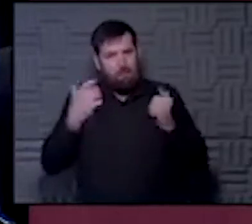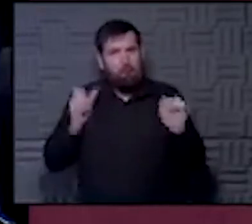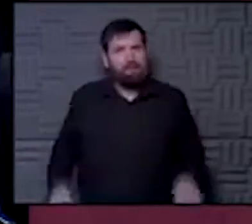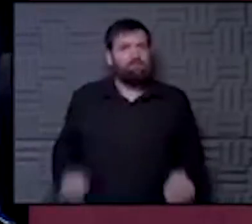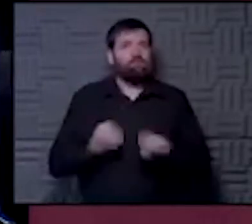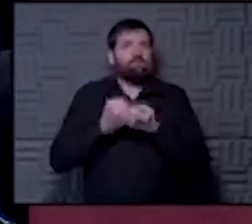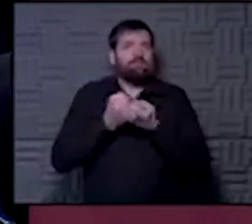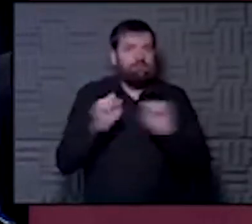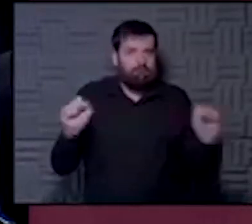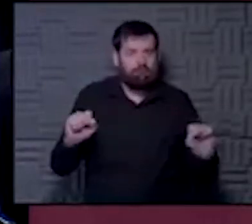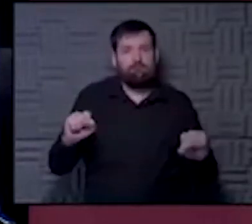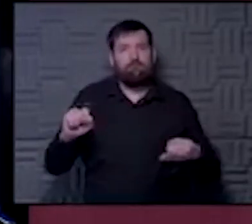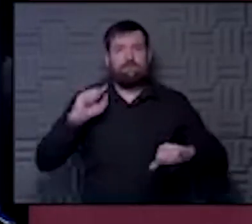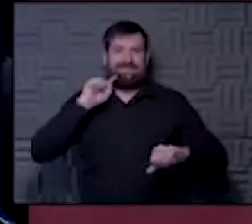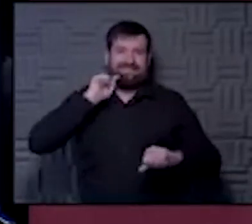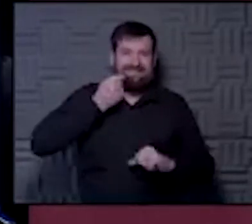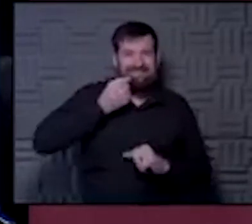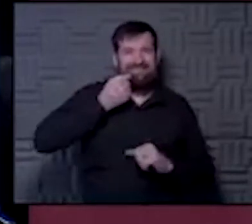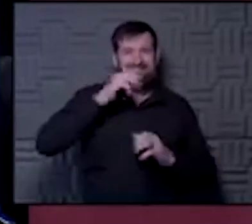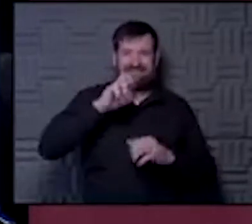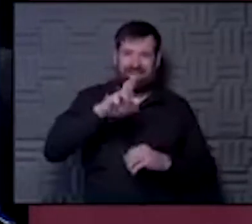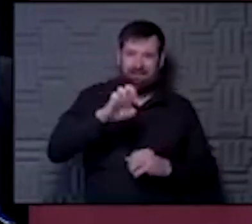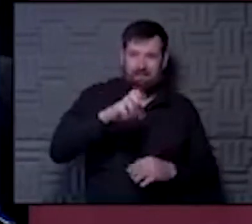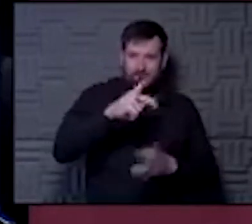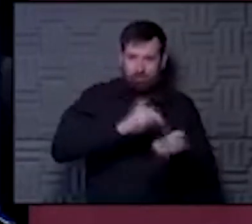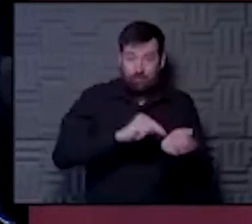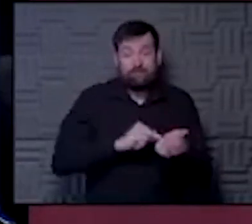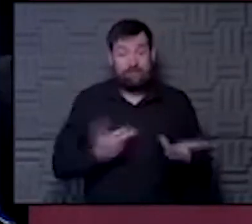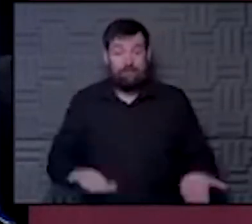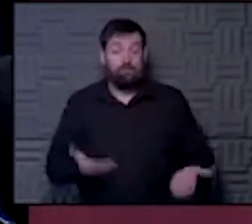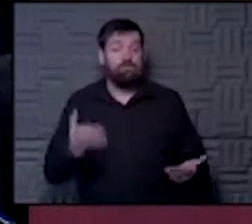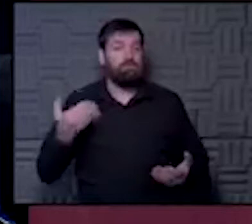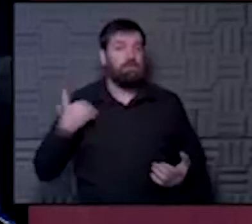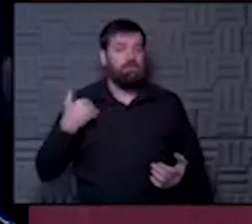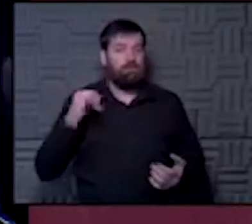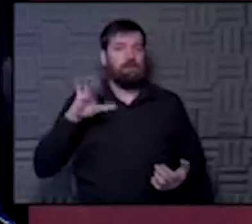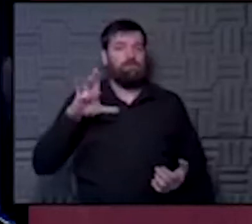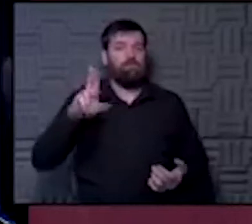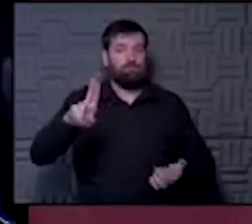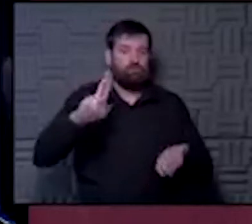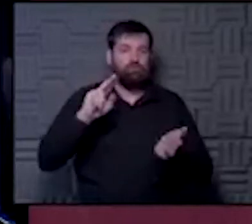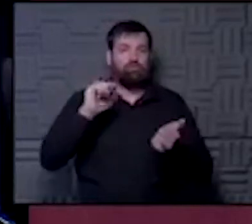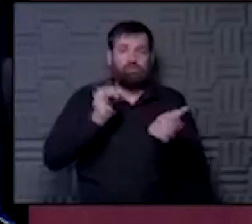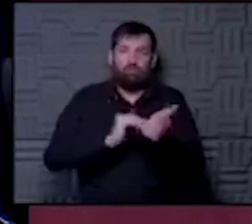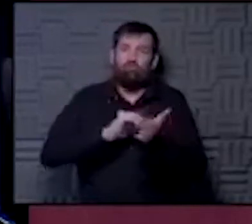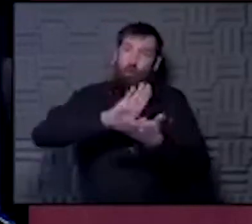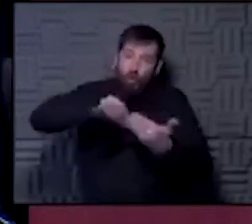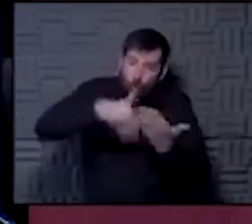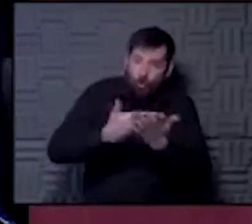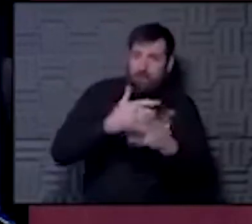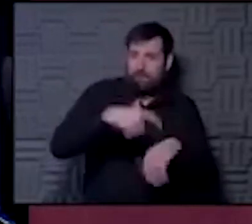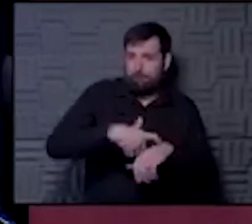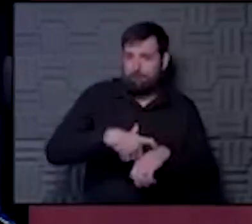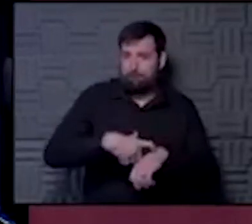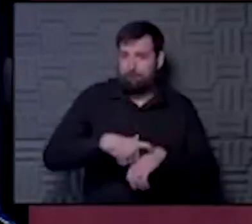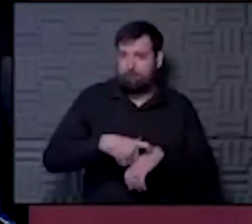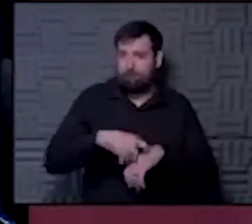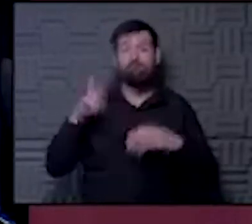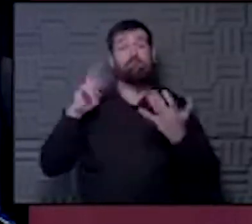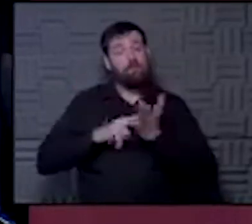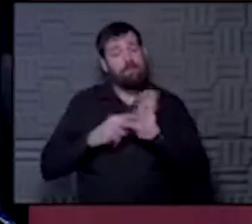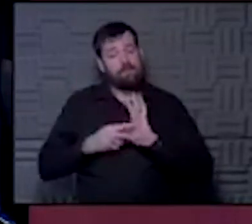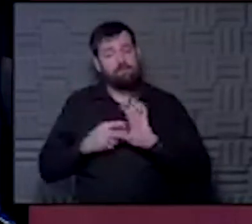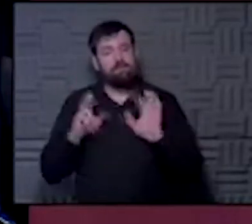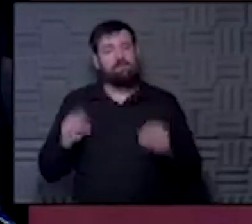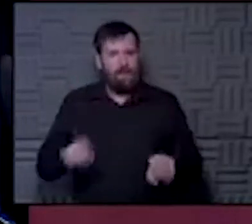ratio of critical care nursing, and then you, at least here, we have an ICU physician up in the ICUs all the time, and that allows us